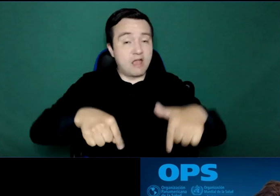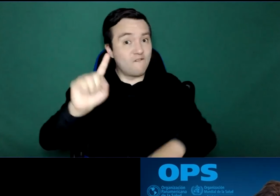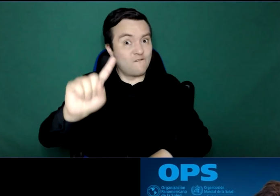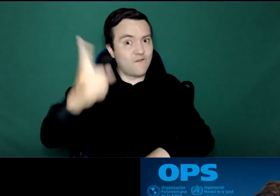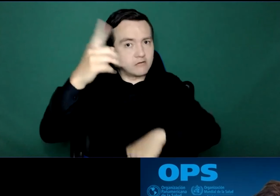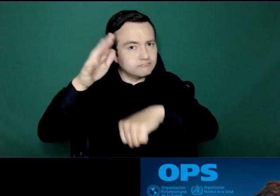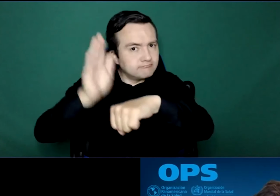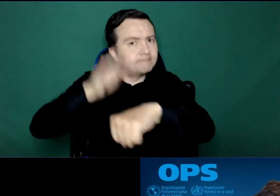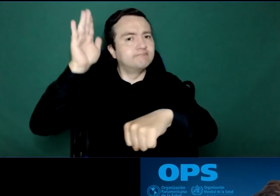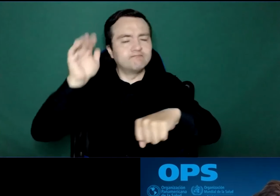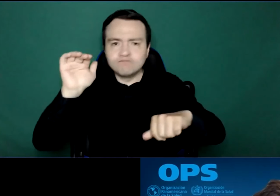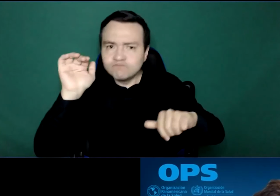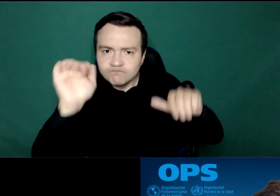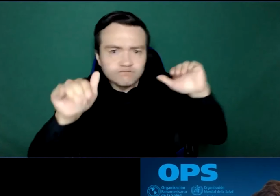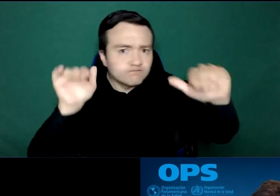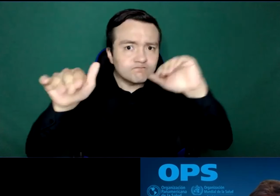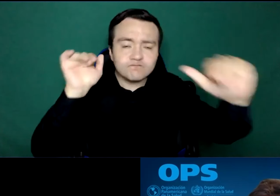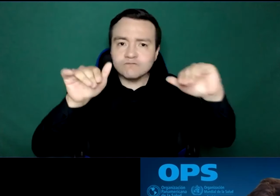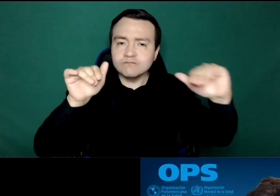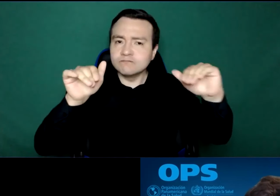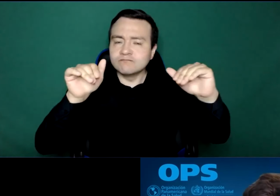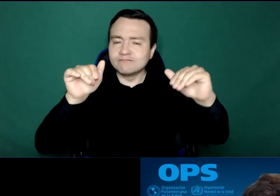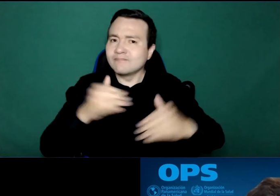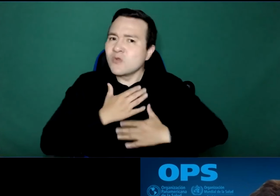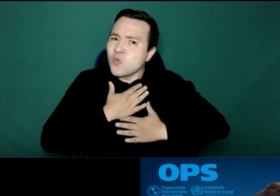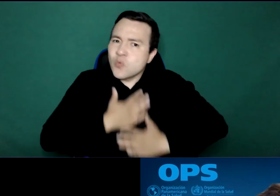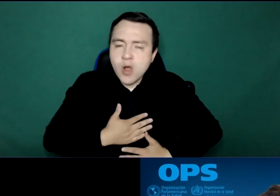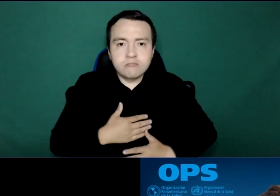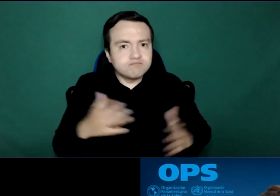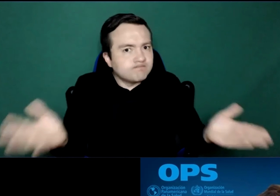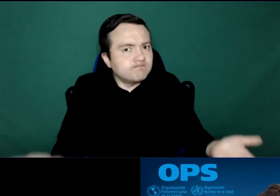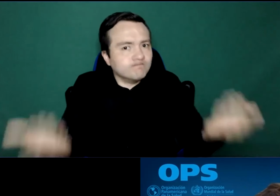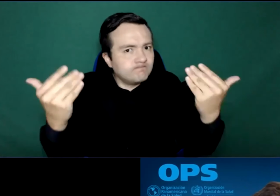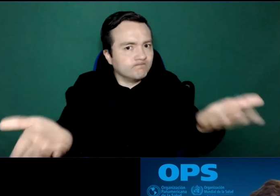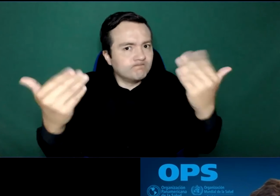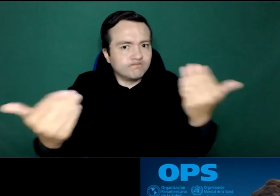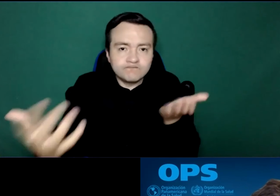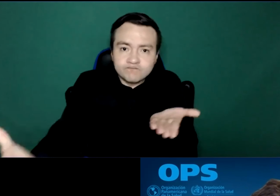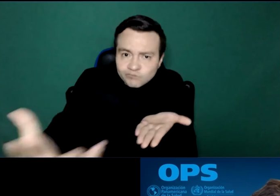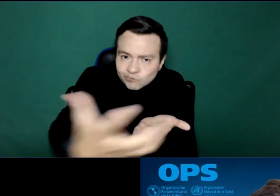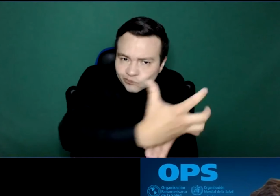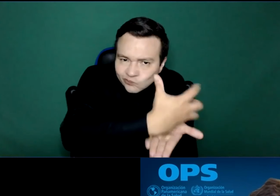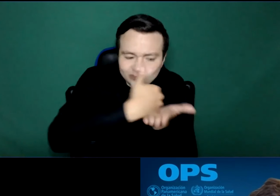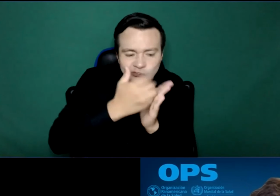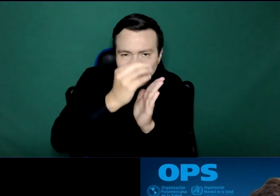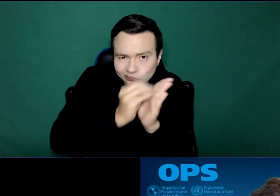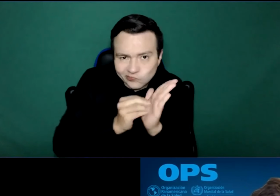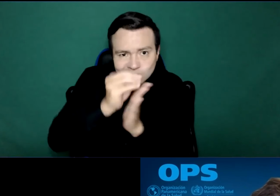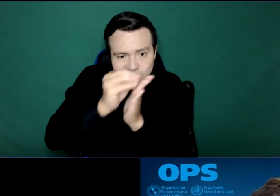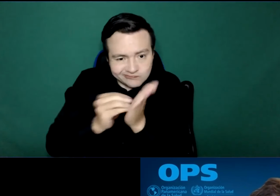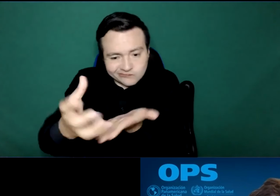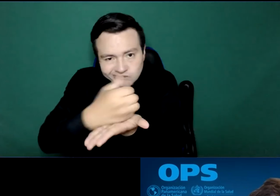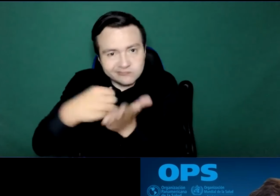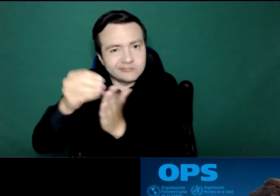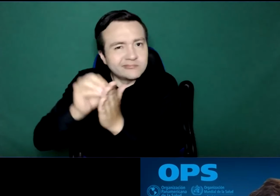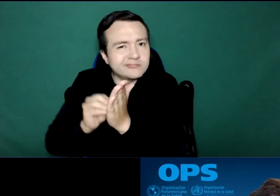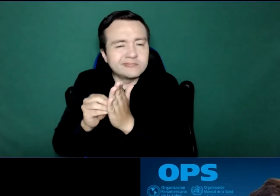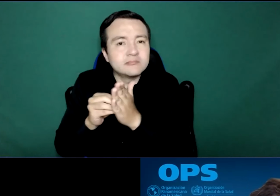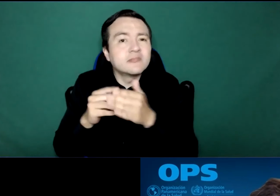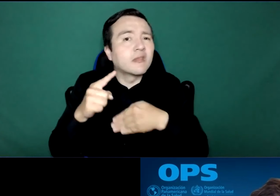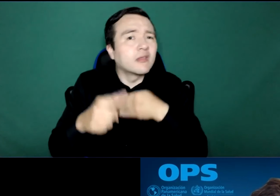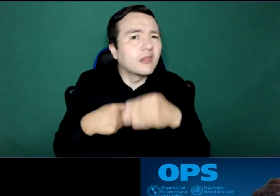call to action, which we believe is important to share, increasing our evidence and knowledge of how